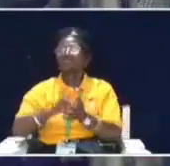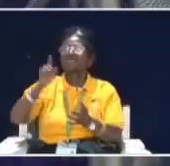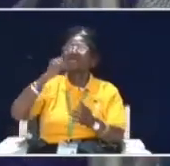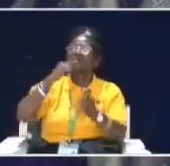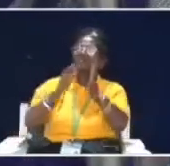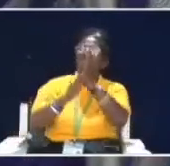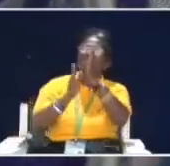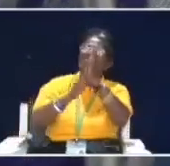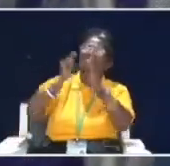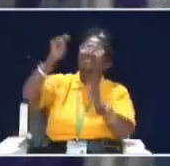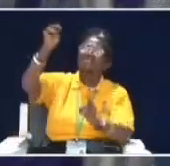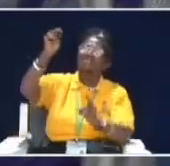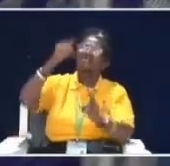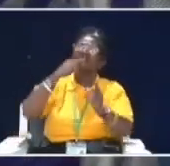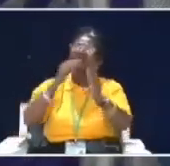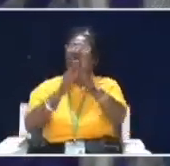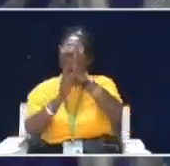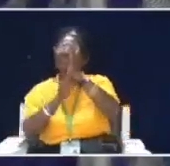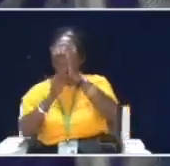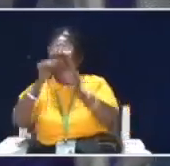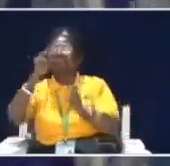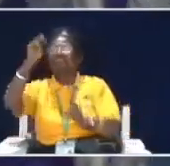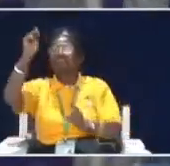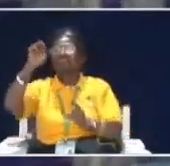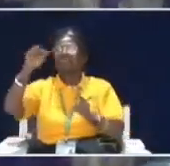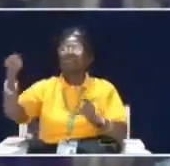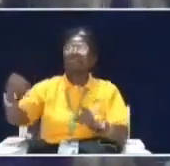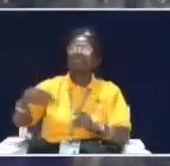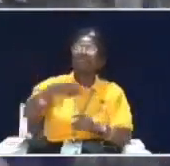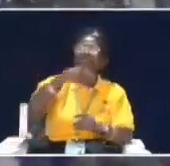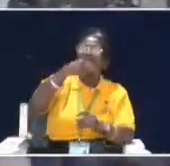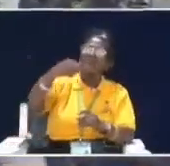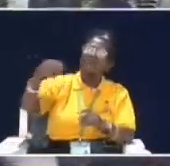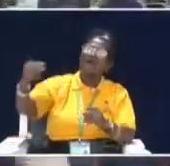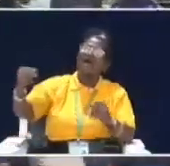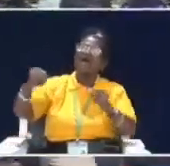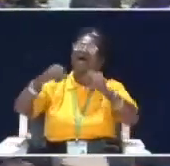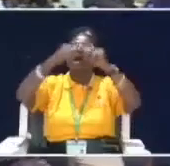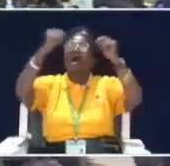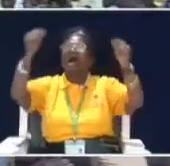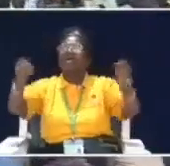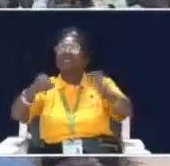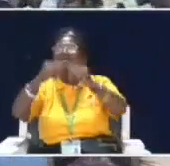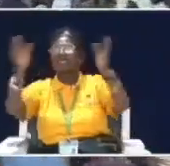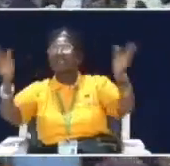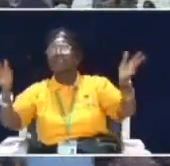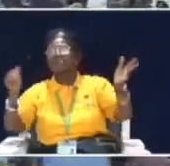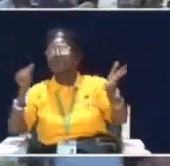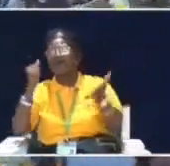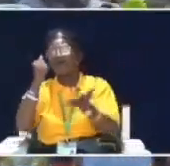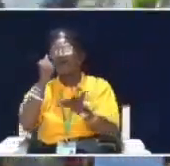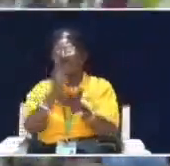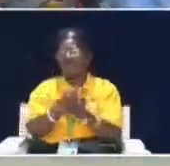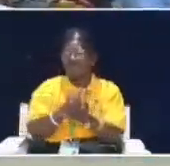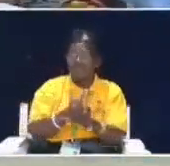Praise him, praise him, the King of glory, praise him, praise